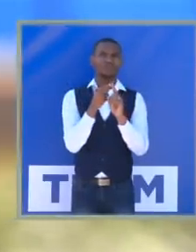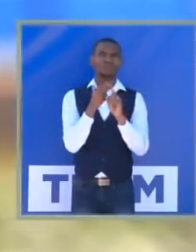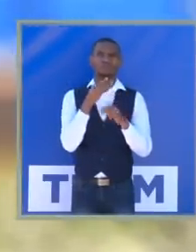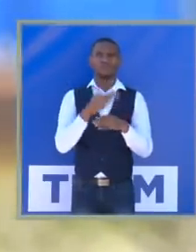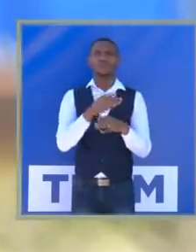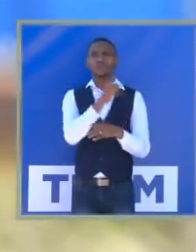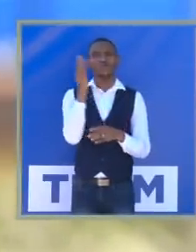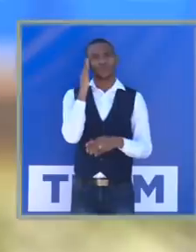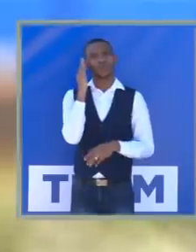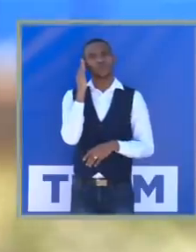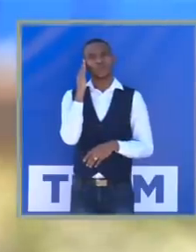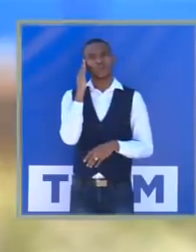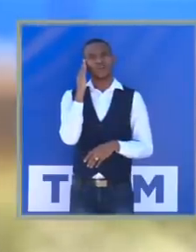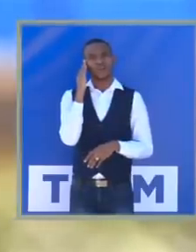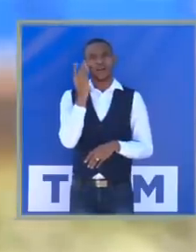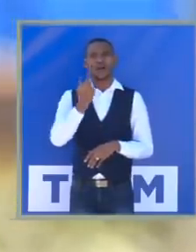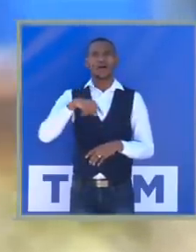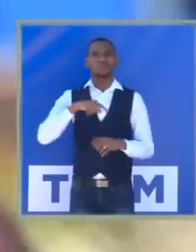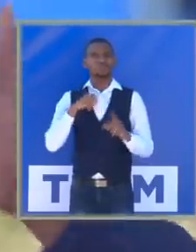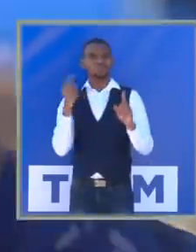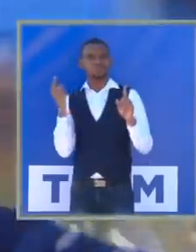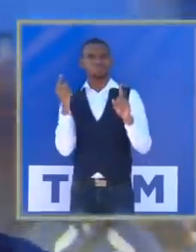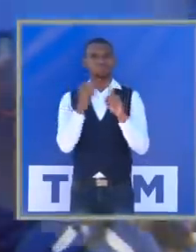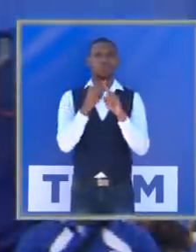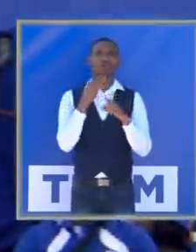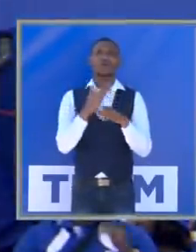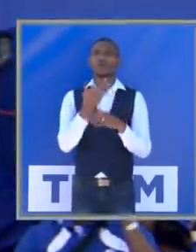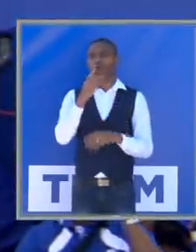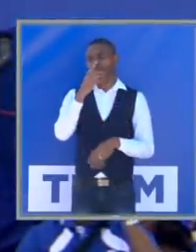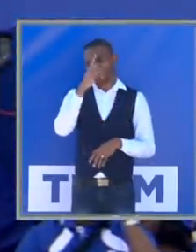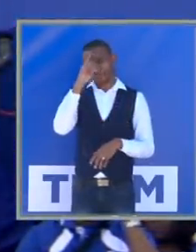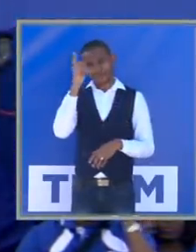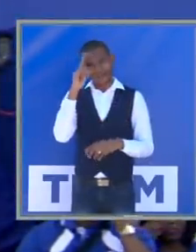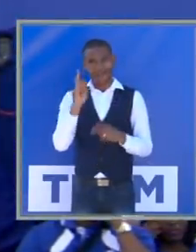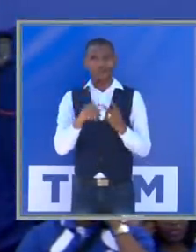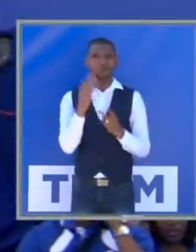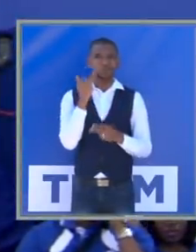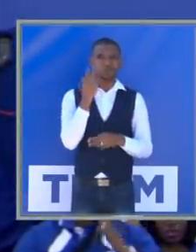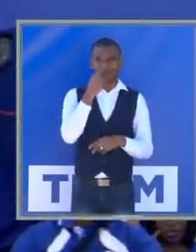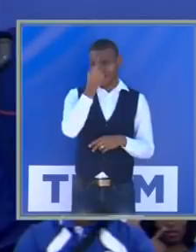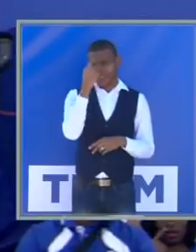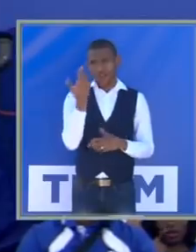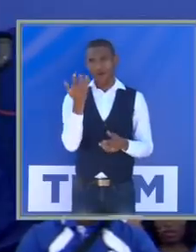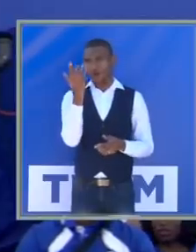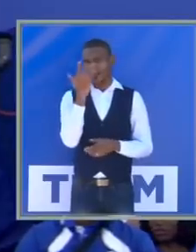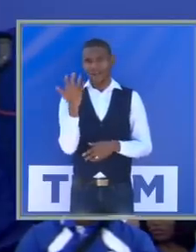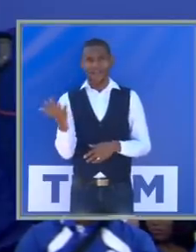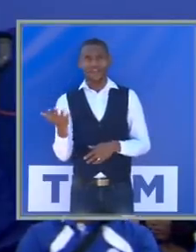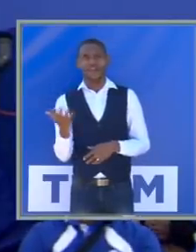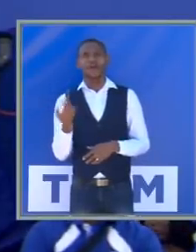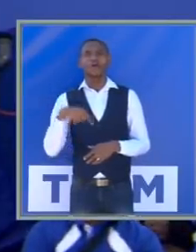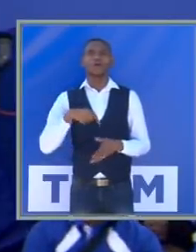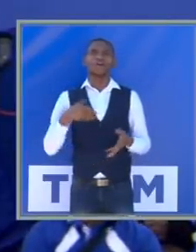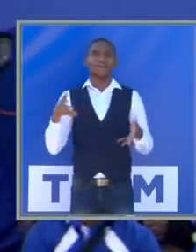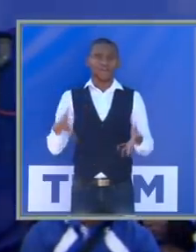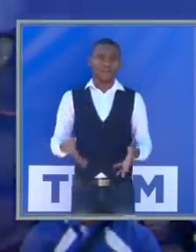Yes, our mission is whether you are black, whether you are white, whether you are Indian, whether you are colored, we are here